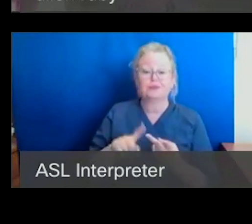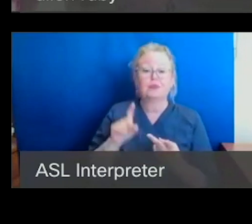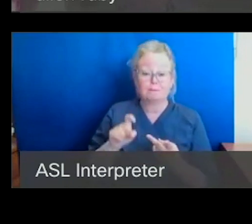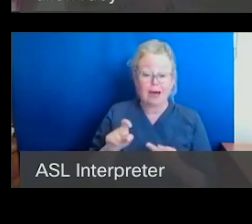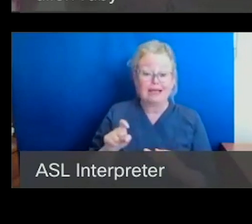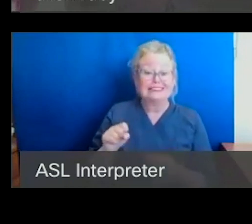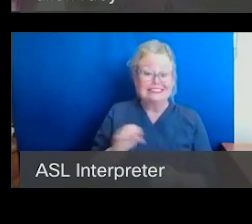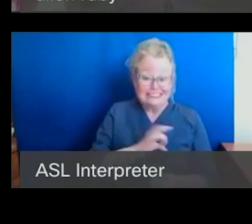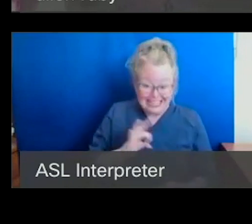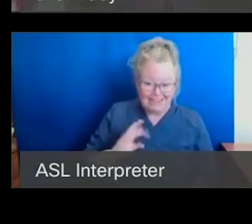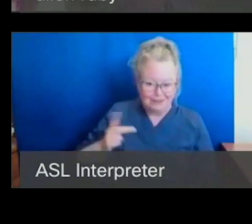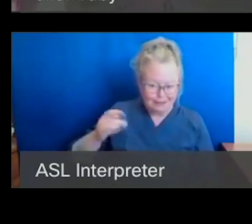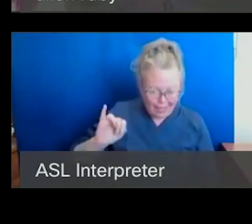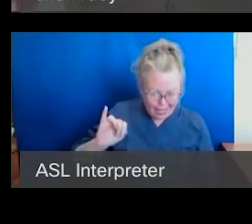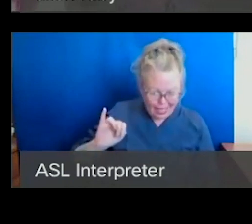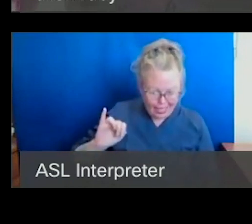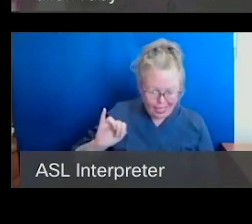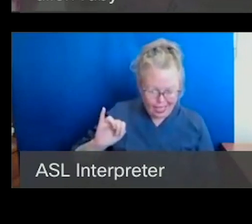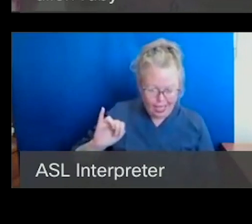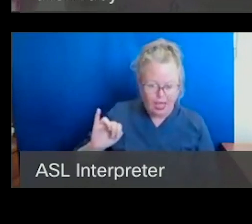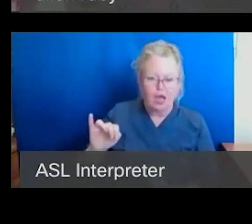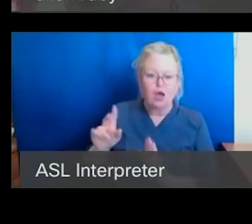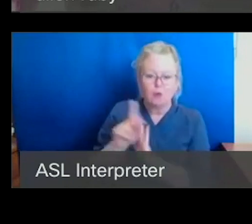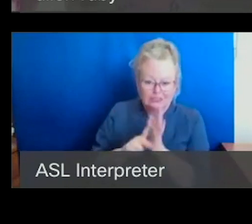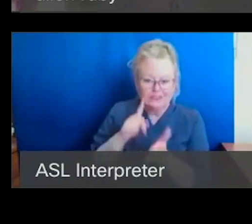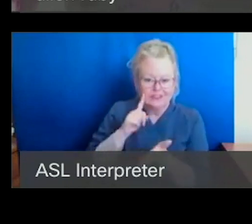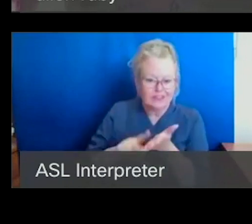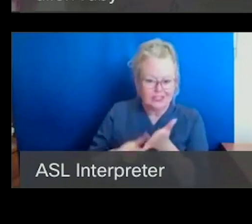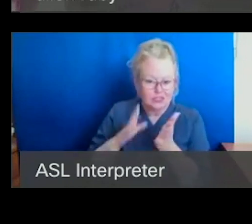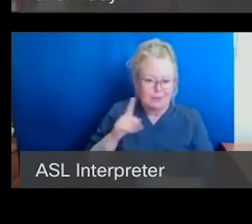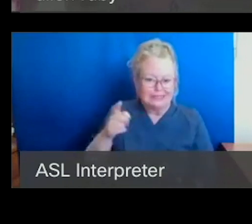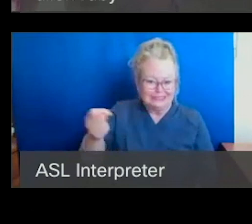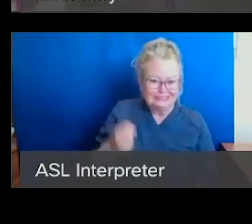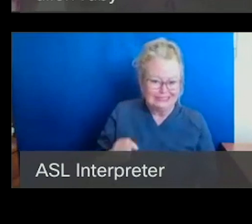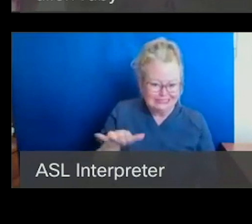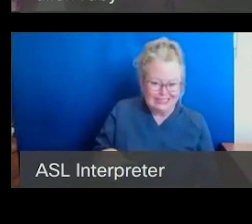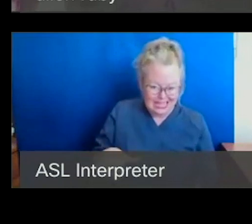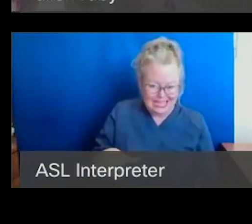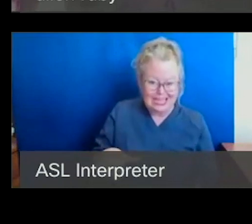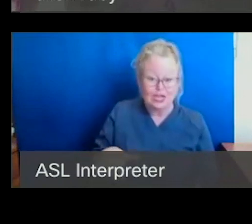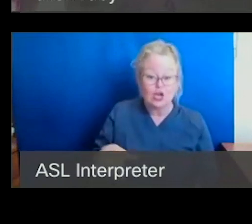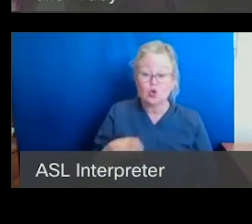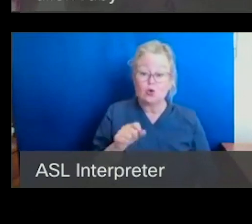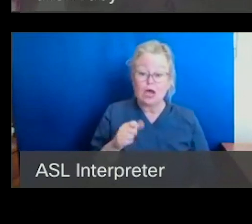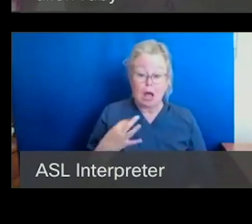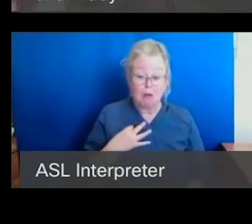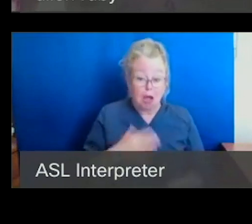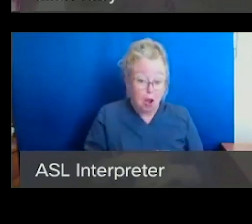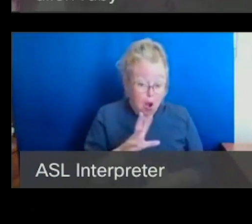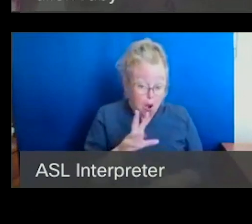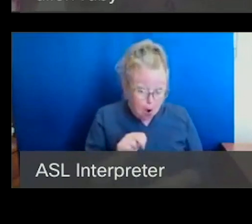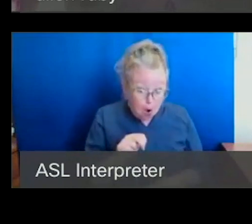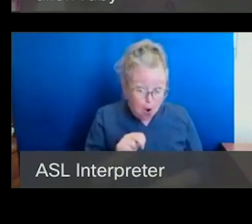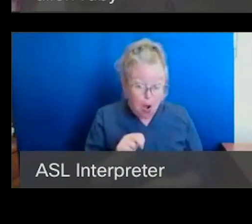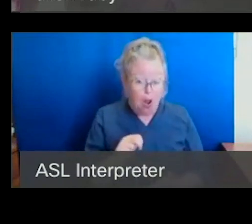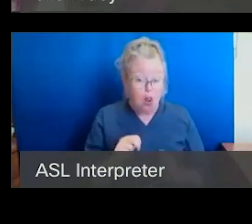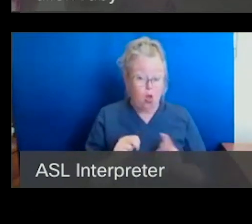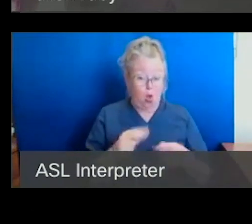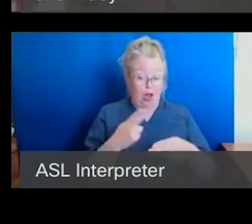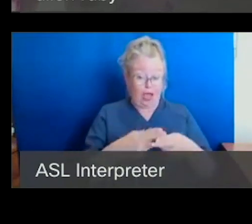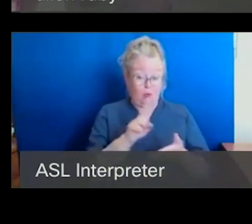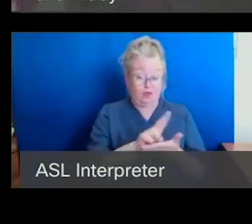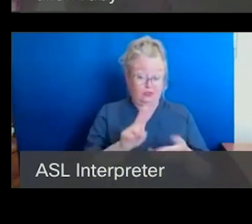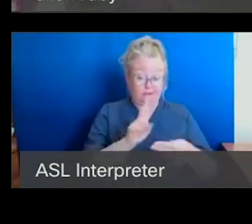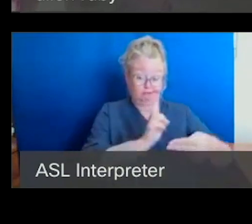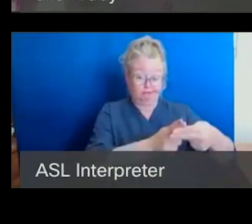the SEA. As I mentioned, the SEA can apply on its own, or it can apply in collaboration with other organizations